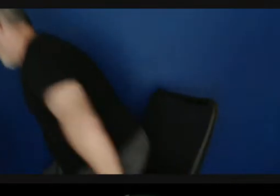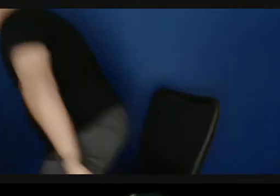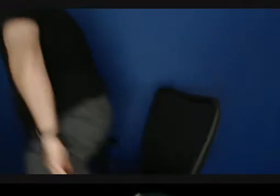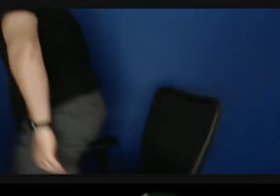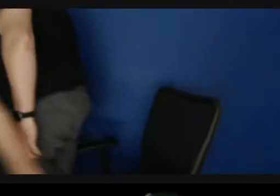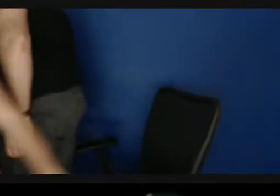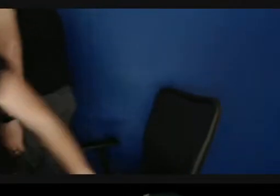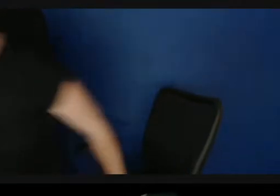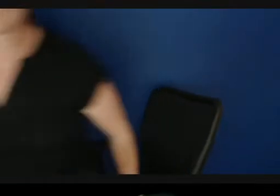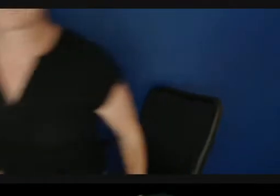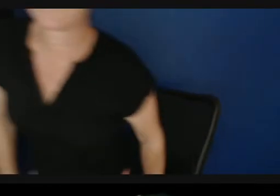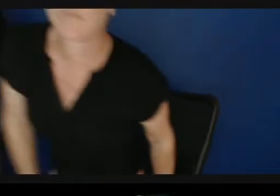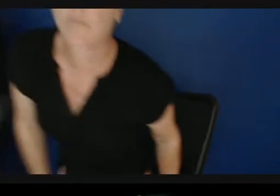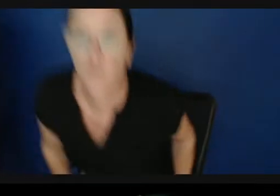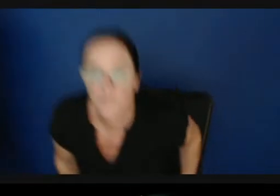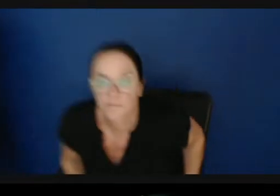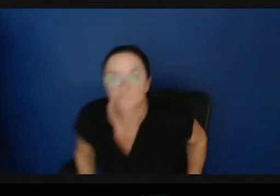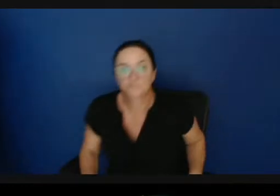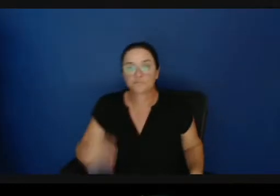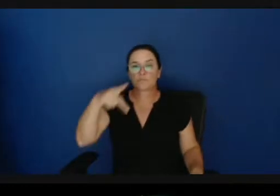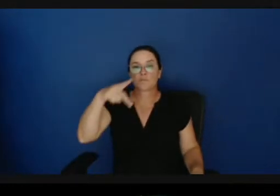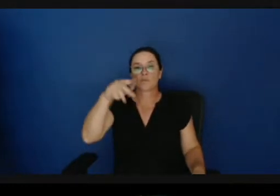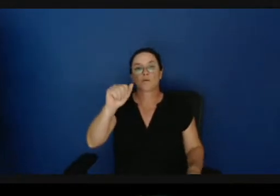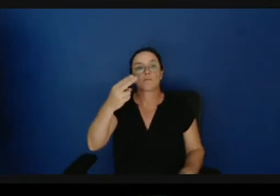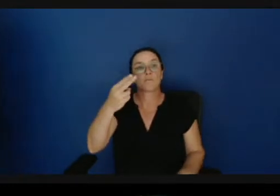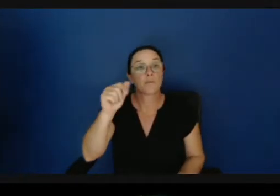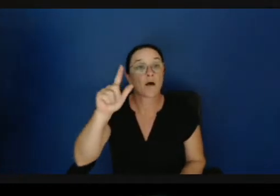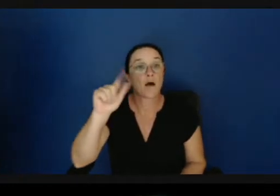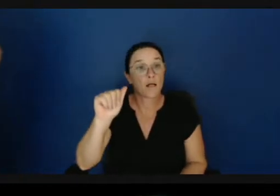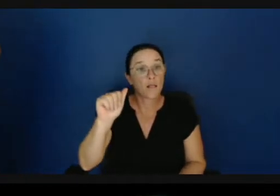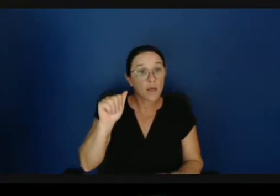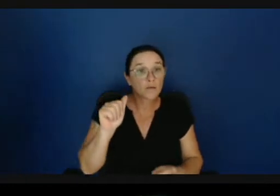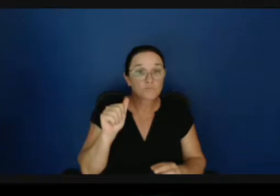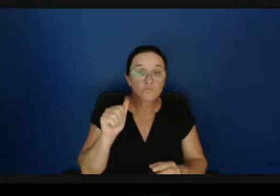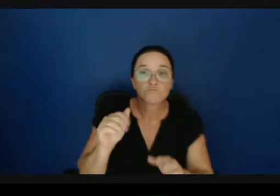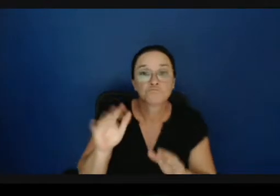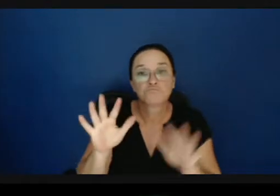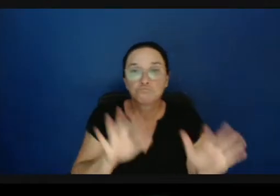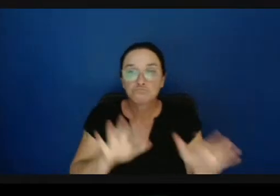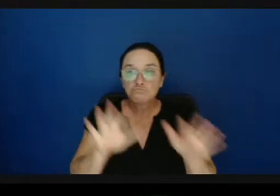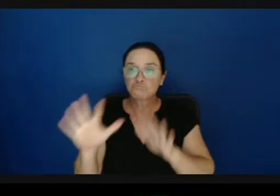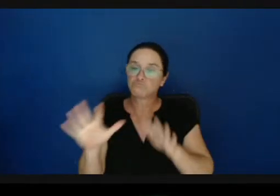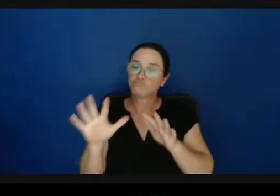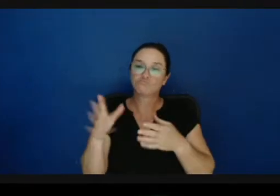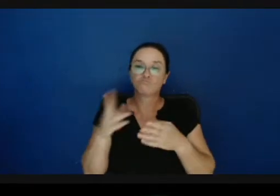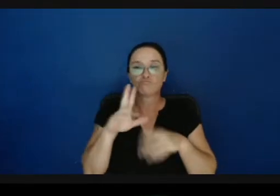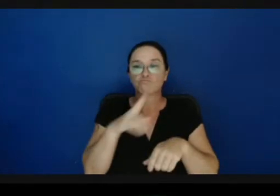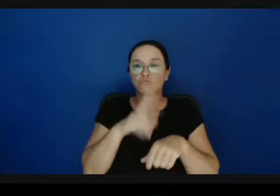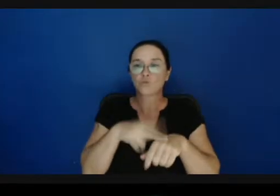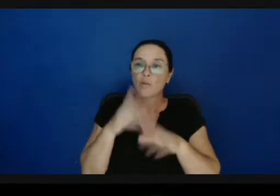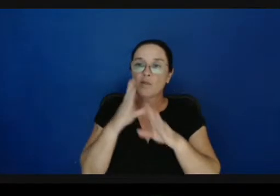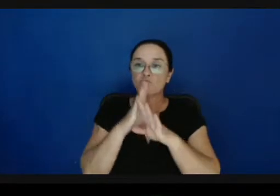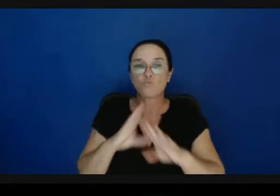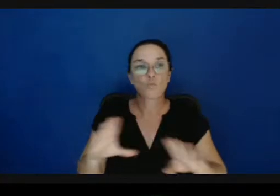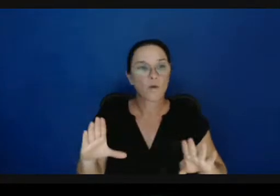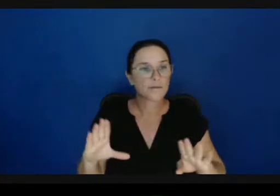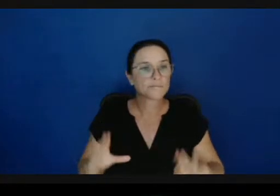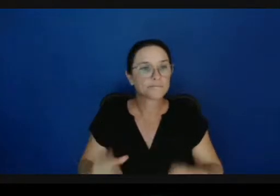zone here. So business as usual under Pahala and quiet at the surface.